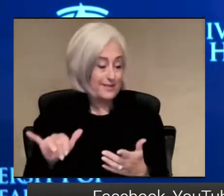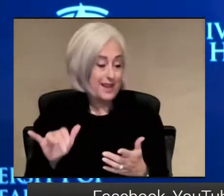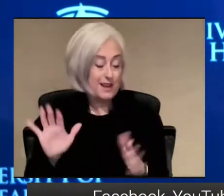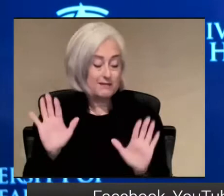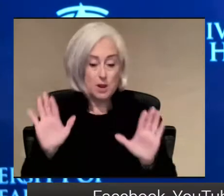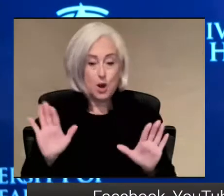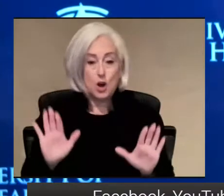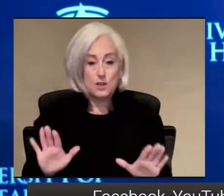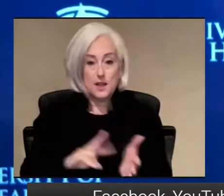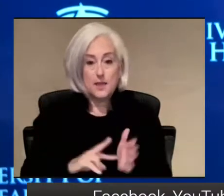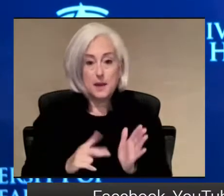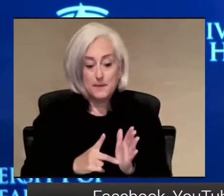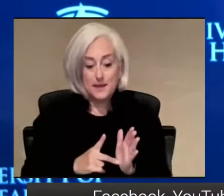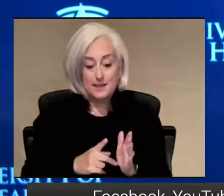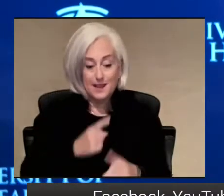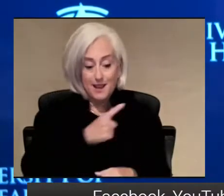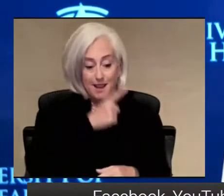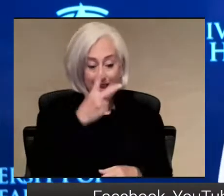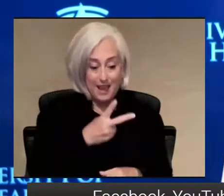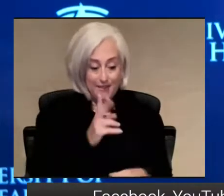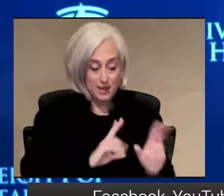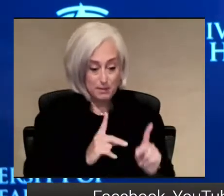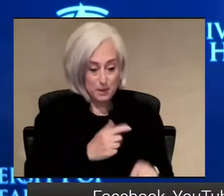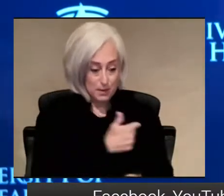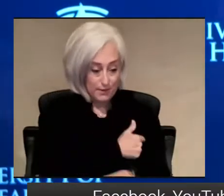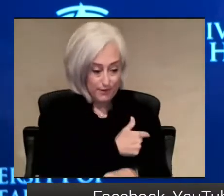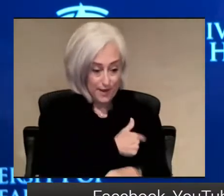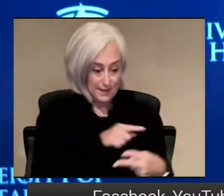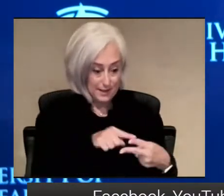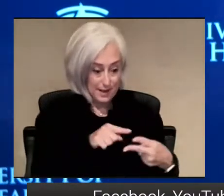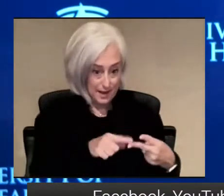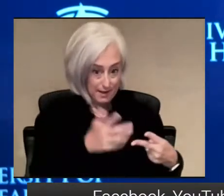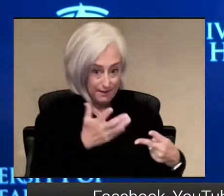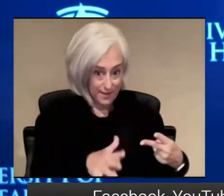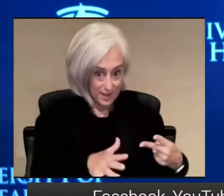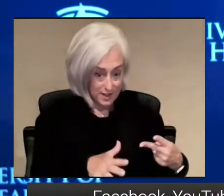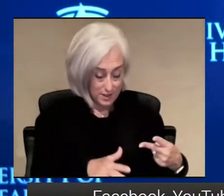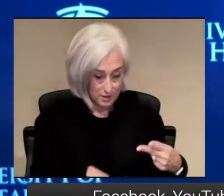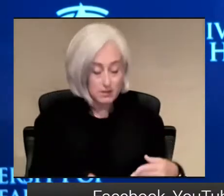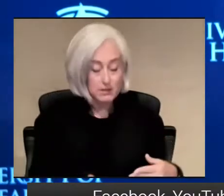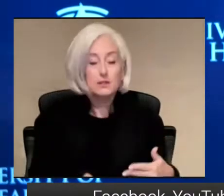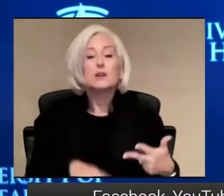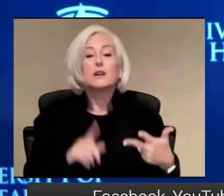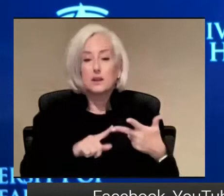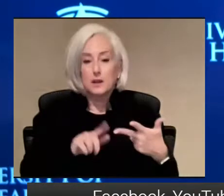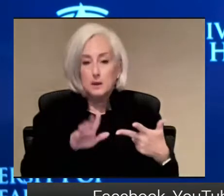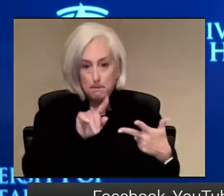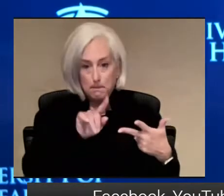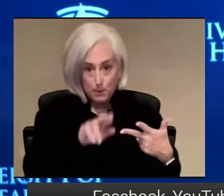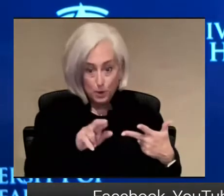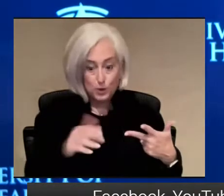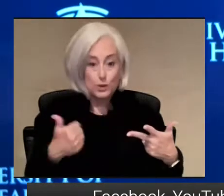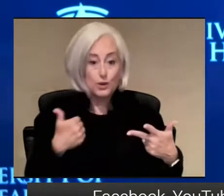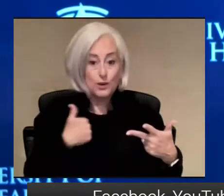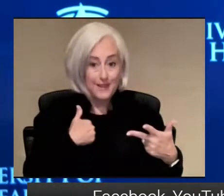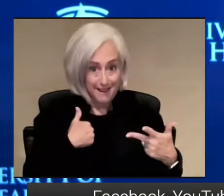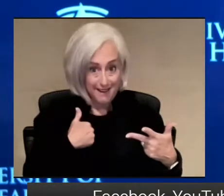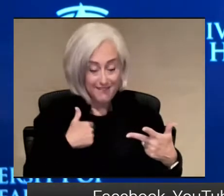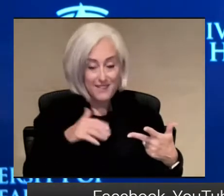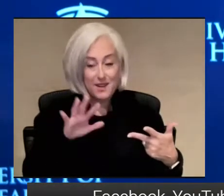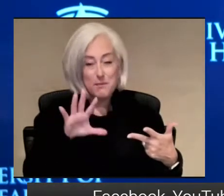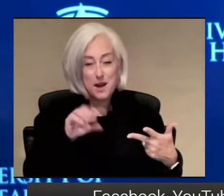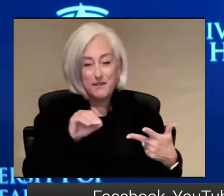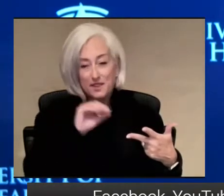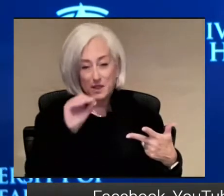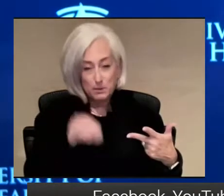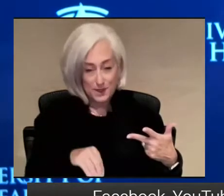got vaccinated for the first two series. And now I think this fourth booster is struggling more. What I'm hearing from my patients and colleagues is